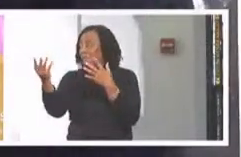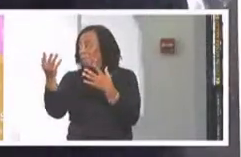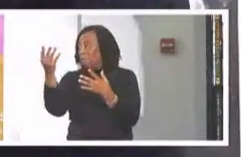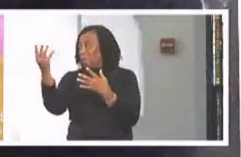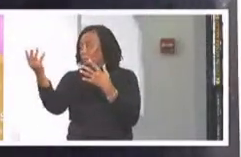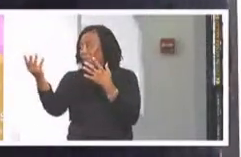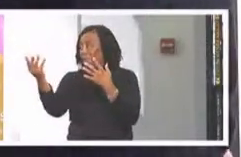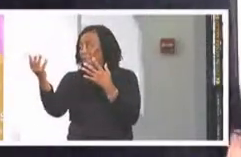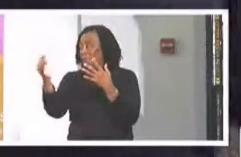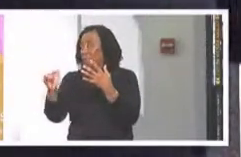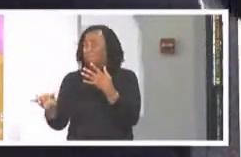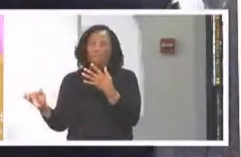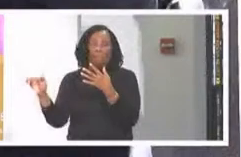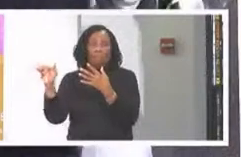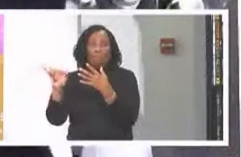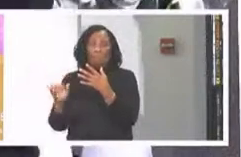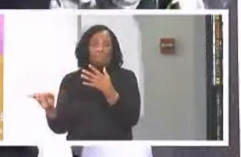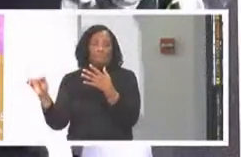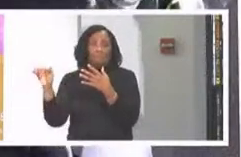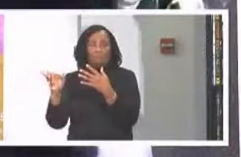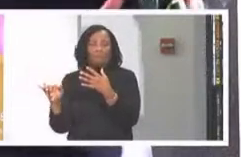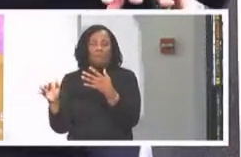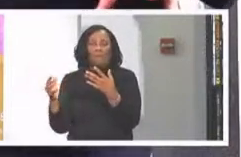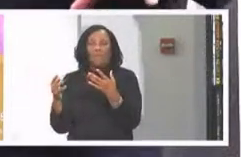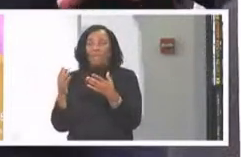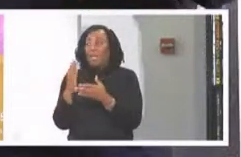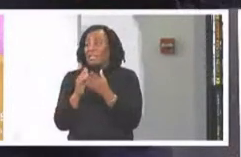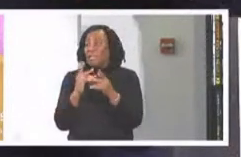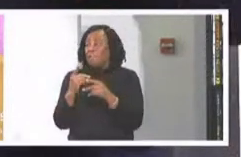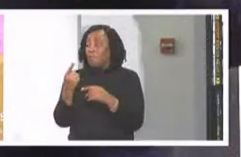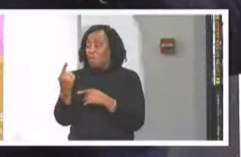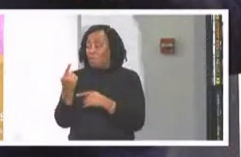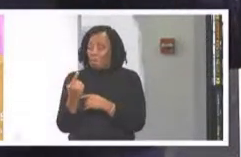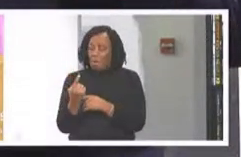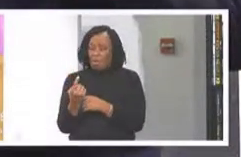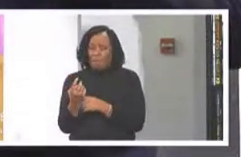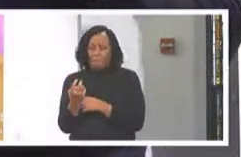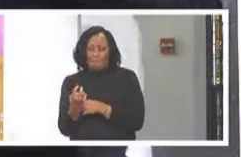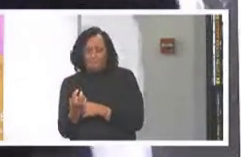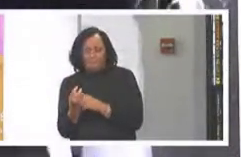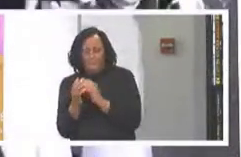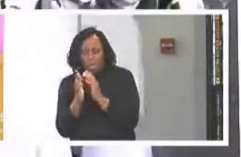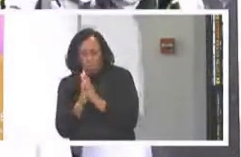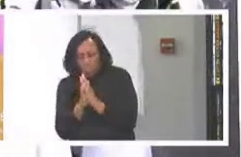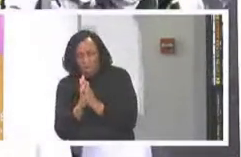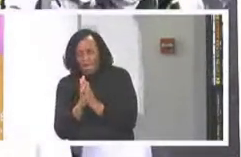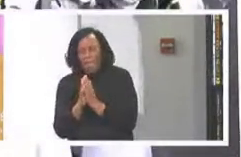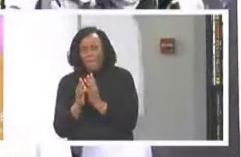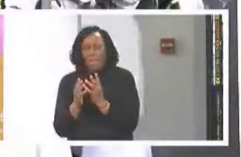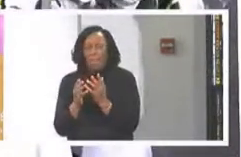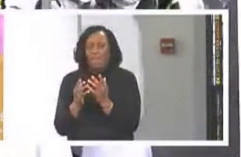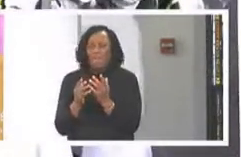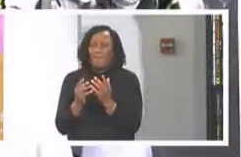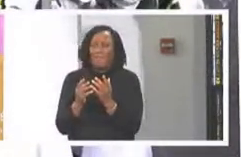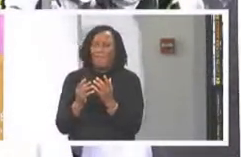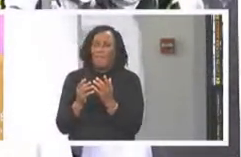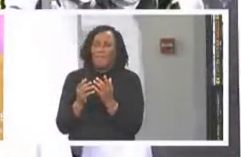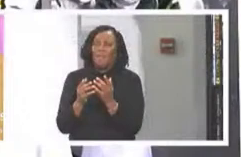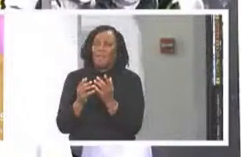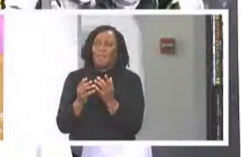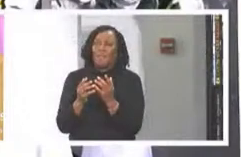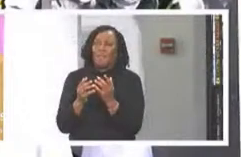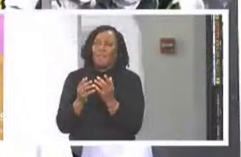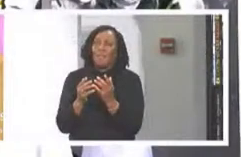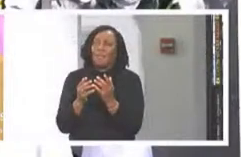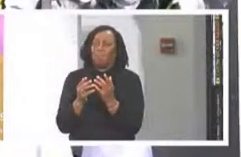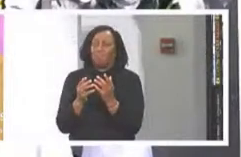doing. Sometimes you watch people come and they come down to the altar and they pray and you talk with them and they come down and they pray and they